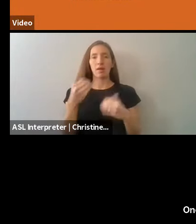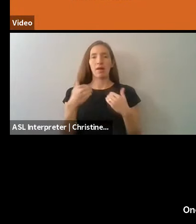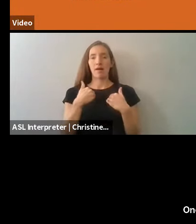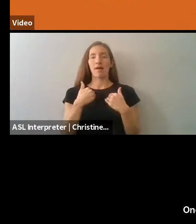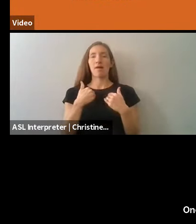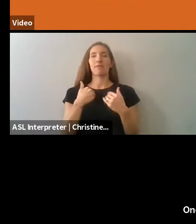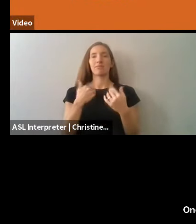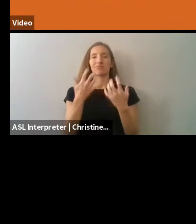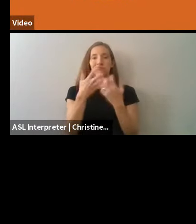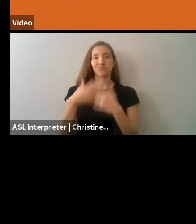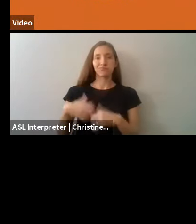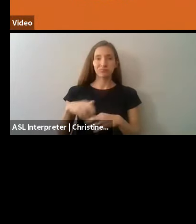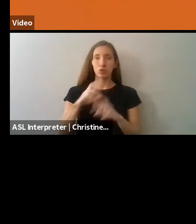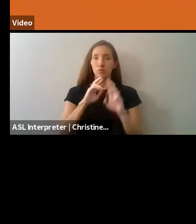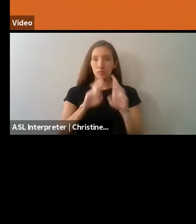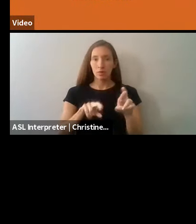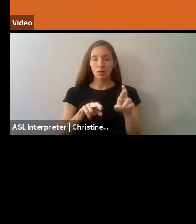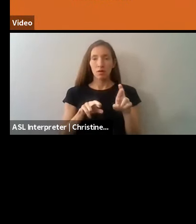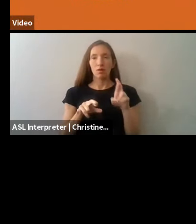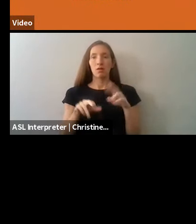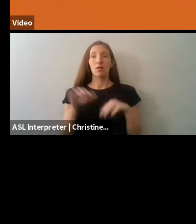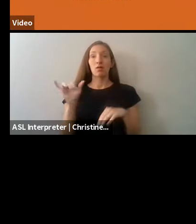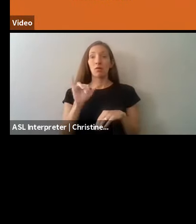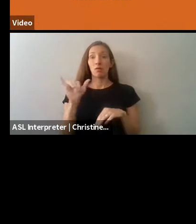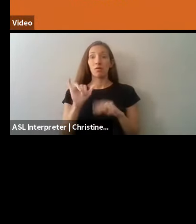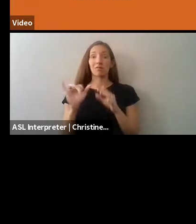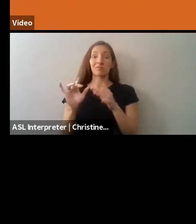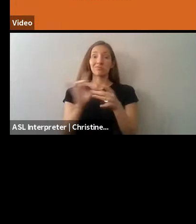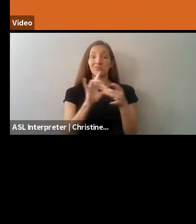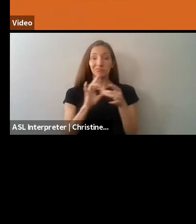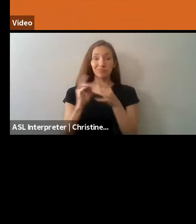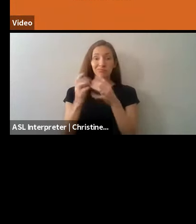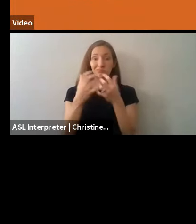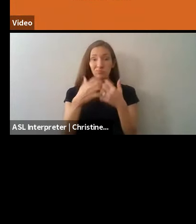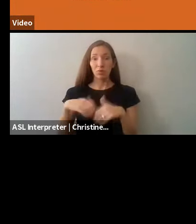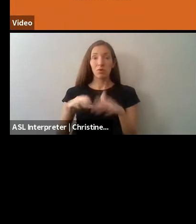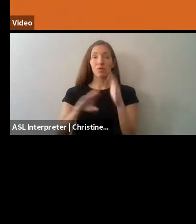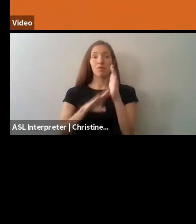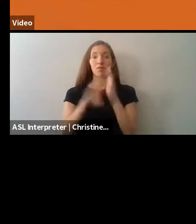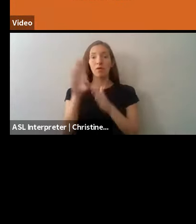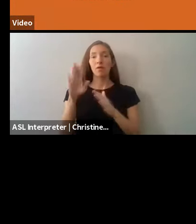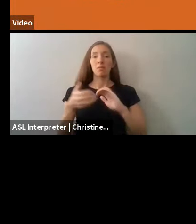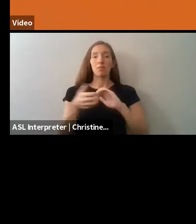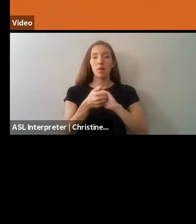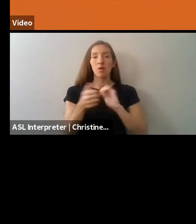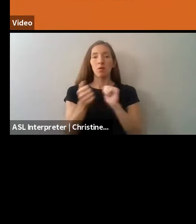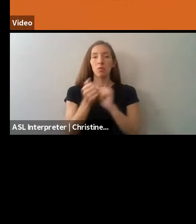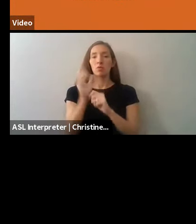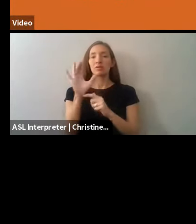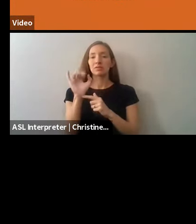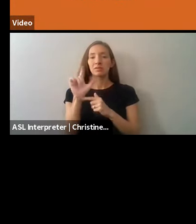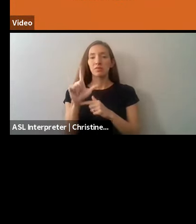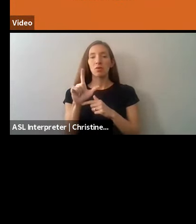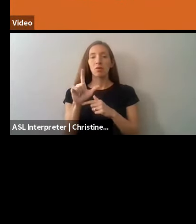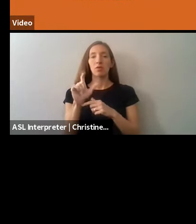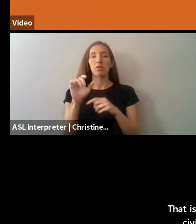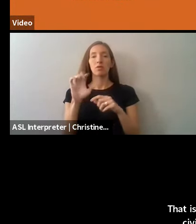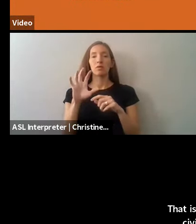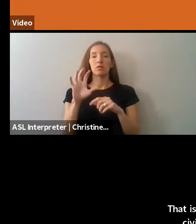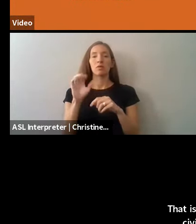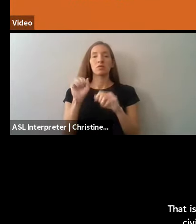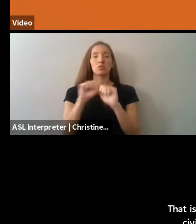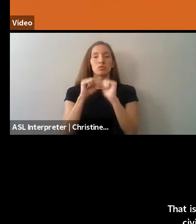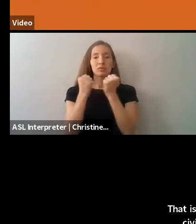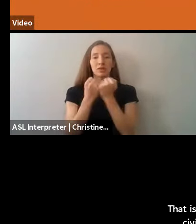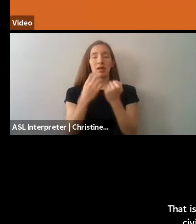also coordinated and developed in partnership with civil society and women's organizations in particular. The second, I